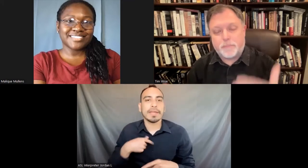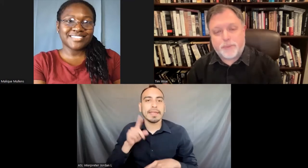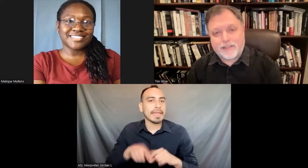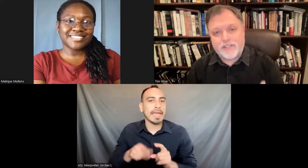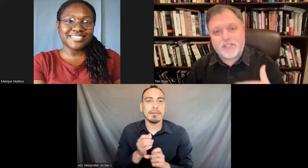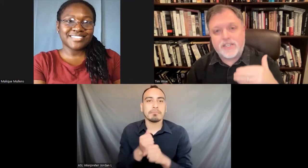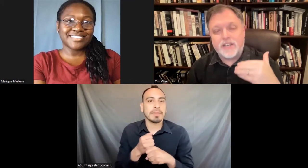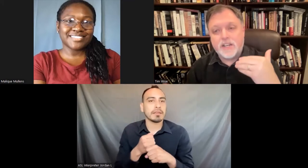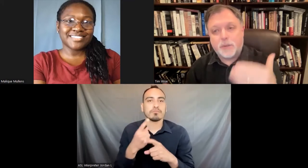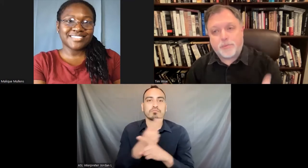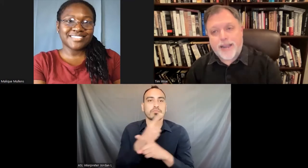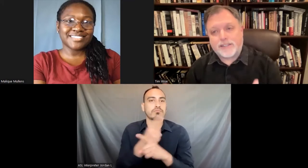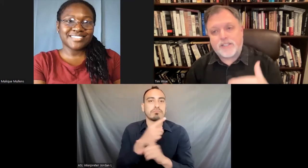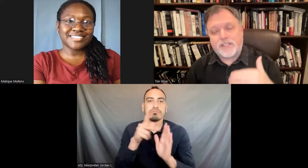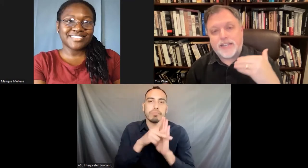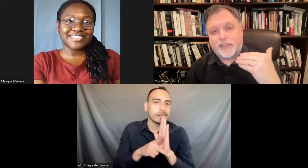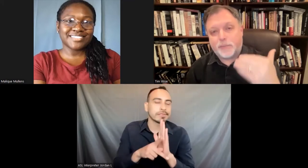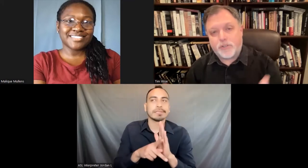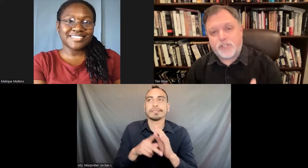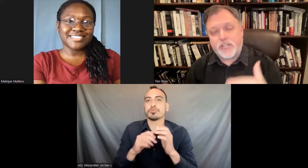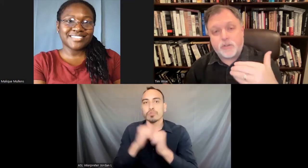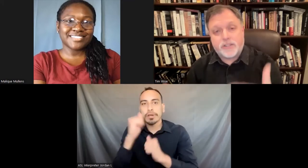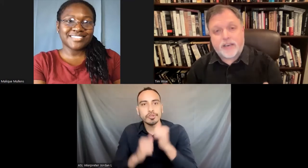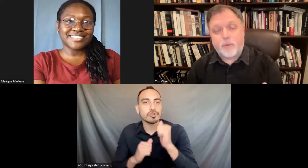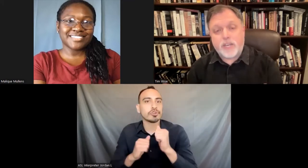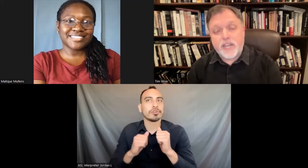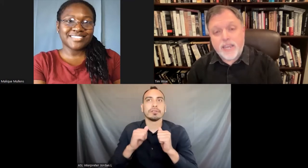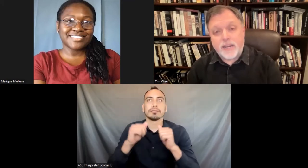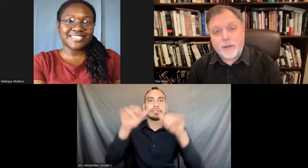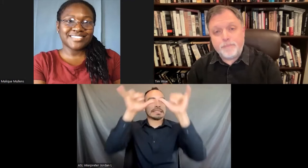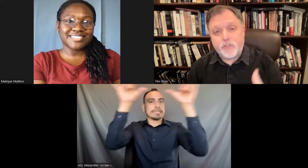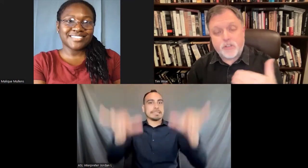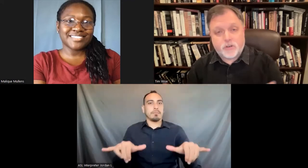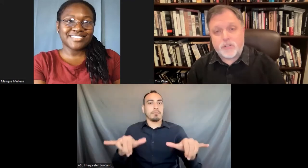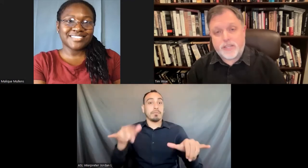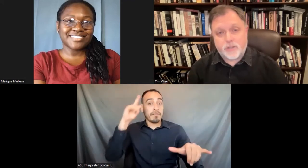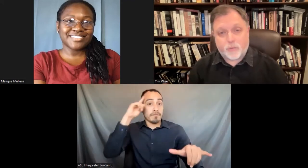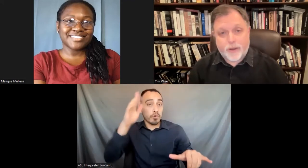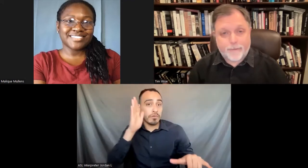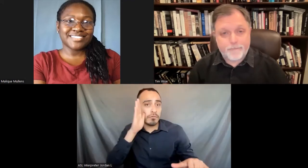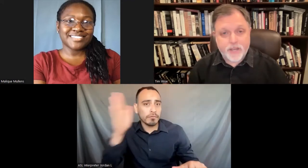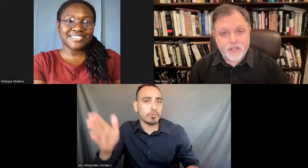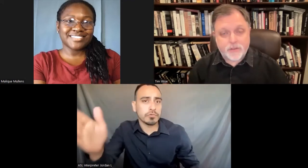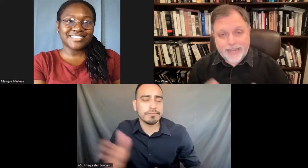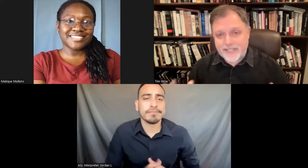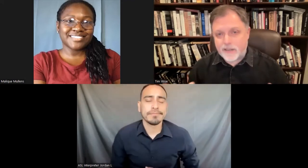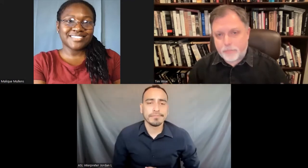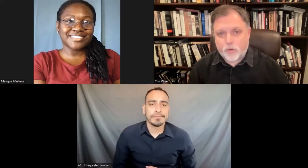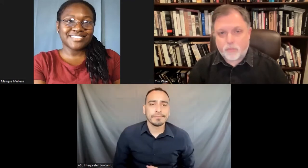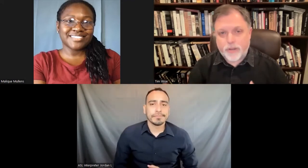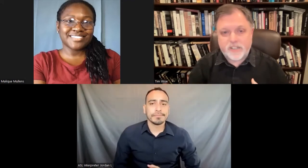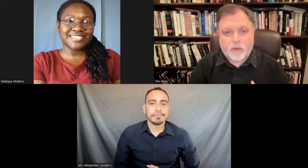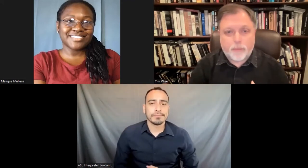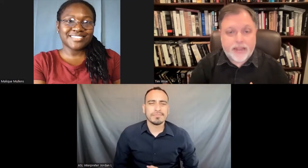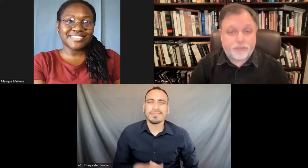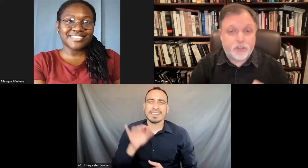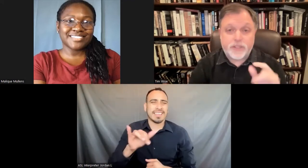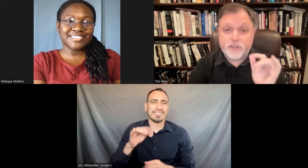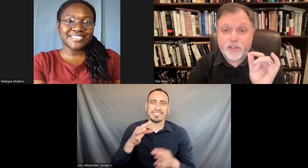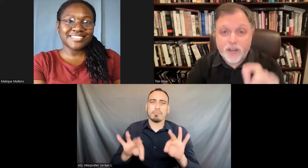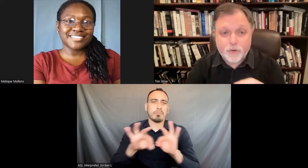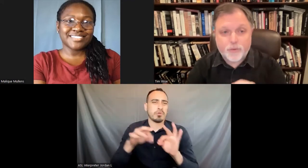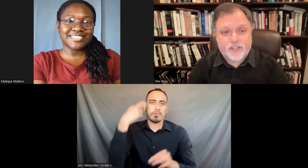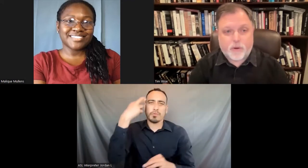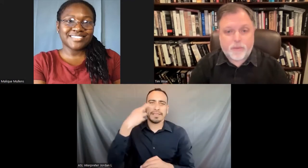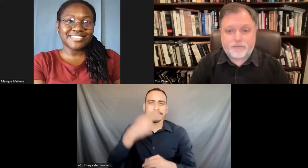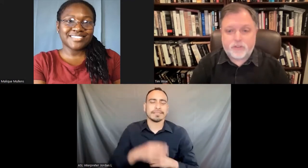structures, the policies, the practices, and the procedures that we need to turn things around. So that's the important reason why we have to do it.